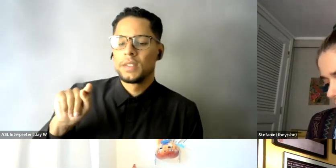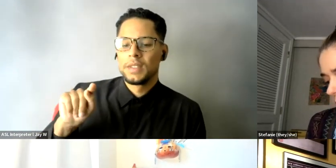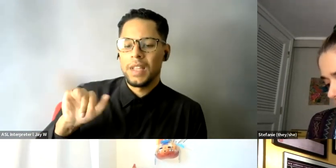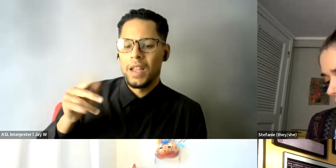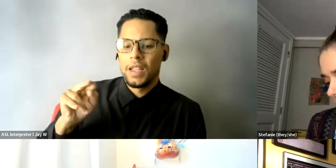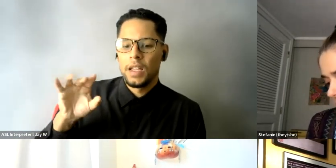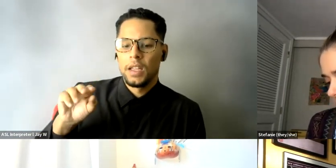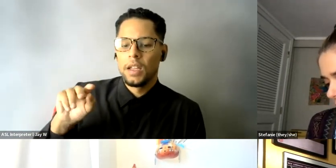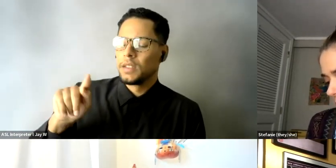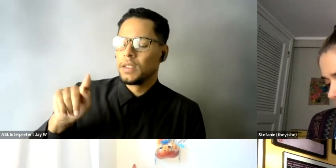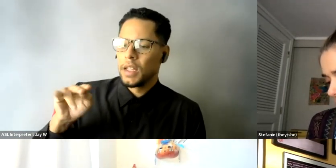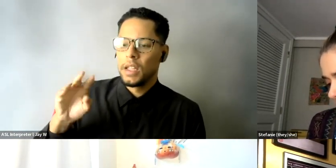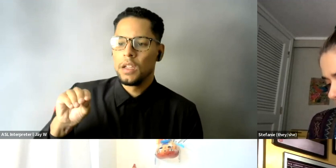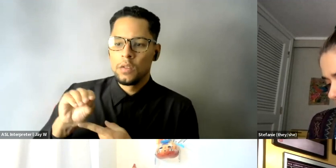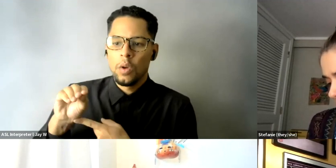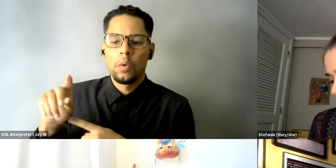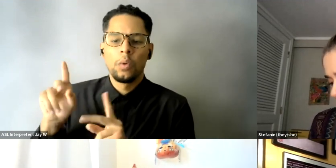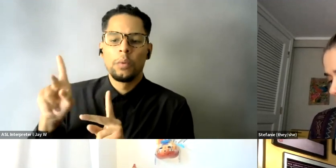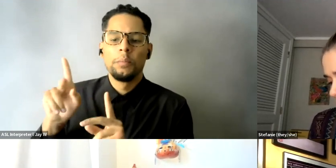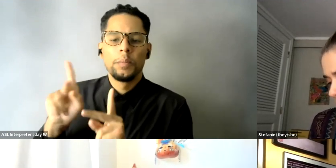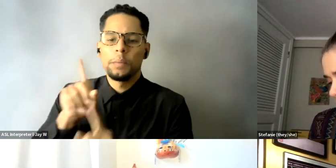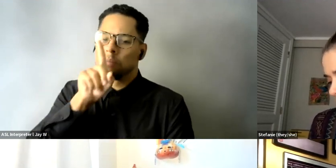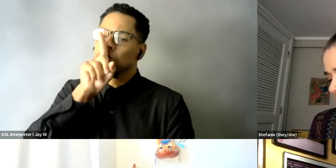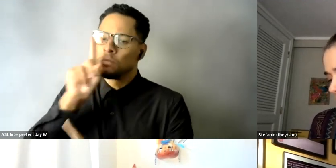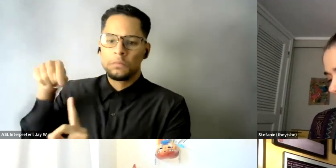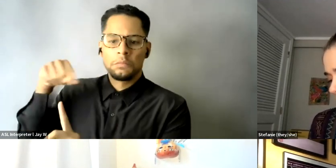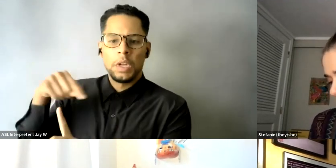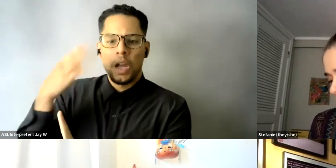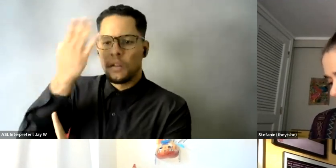way. I grew up with indigenous customs in the background of my life.